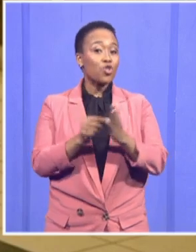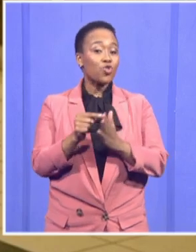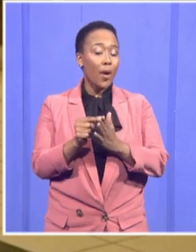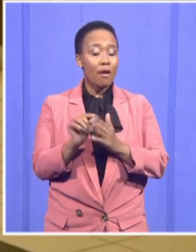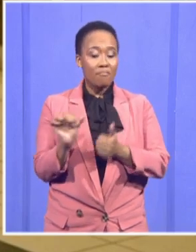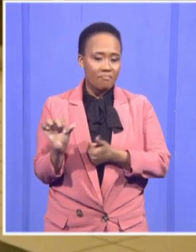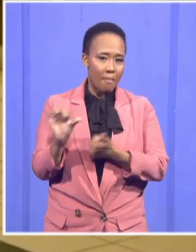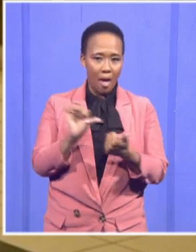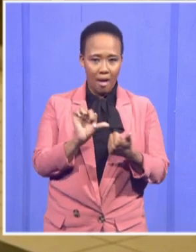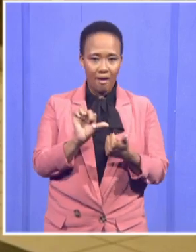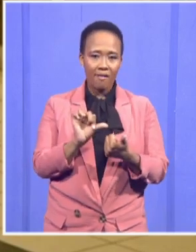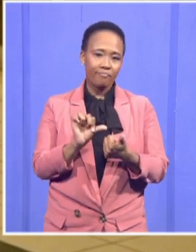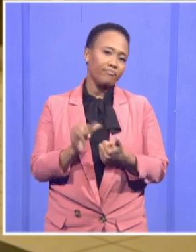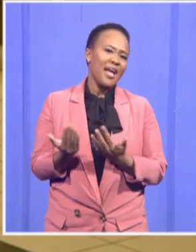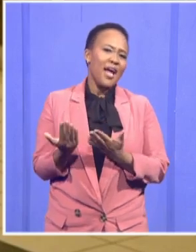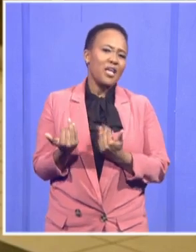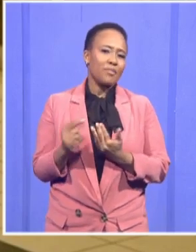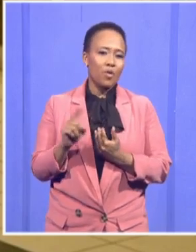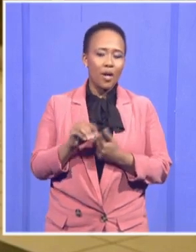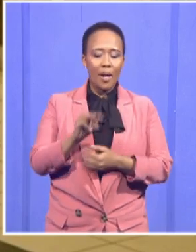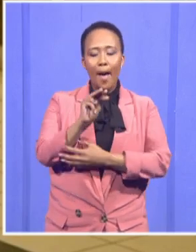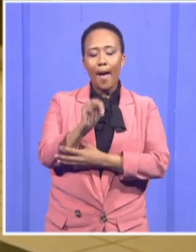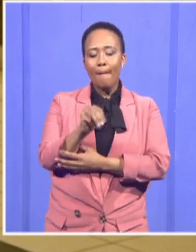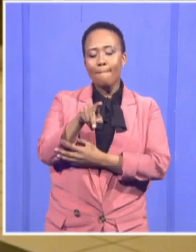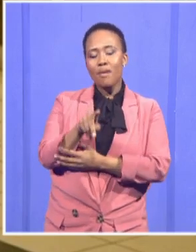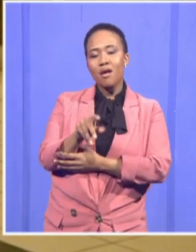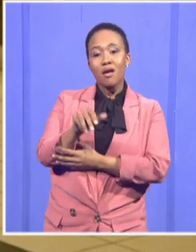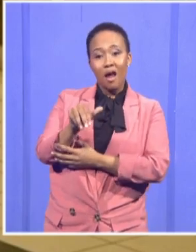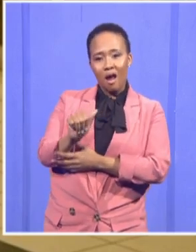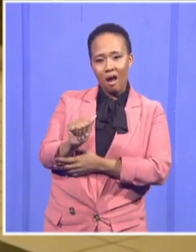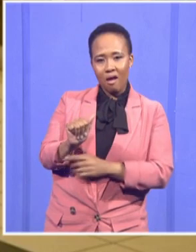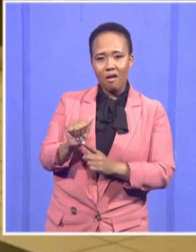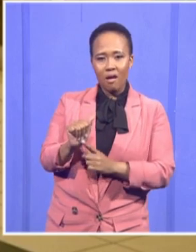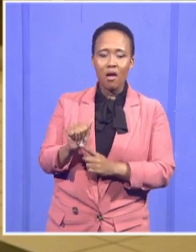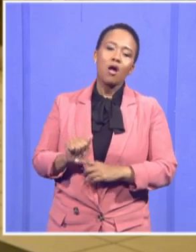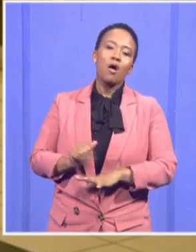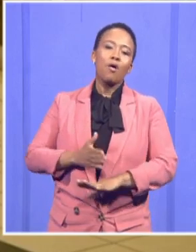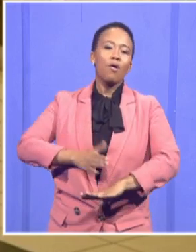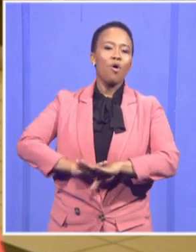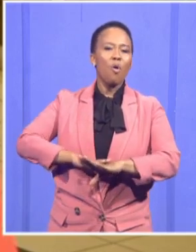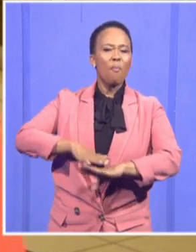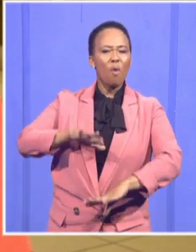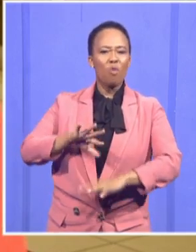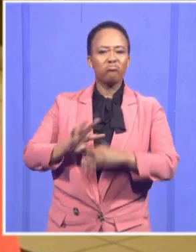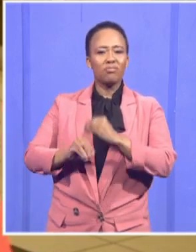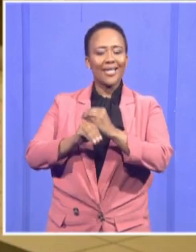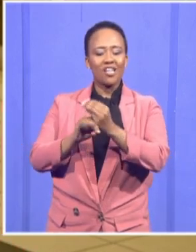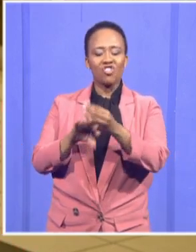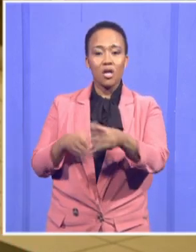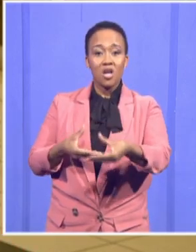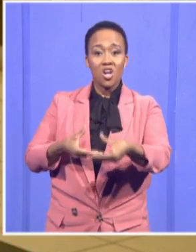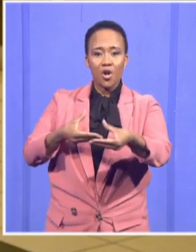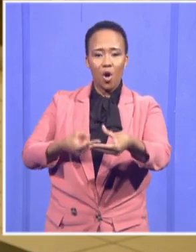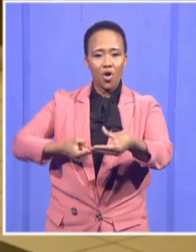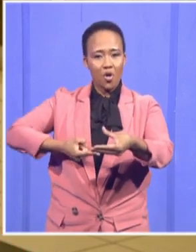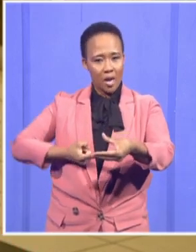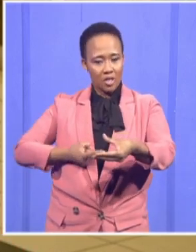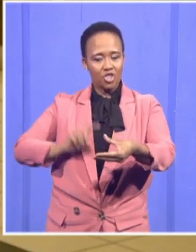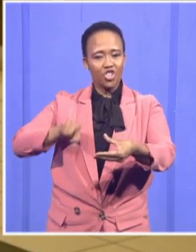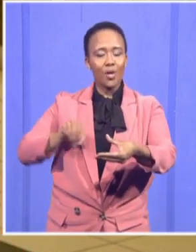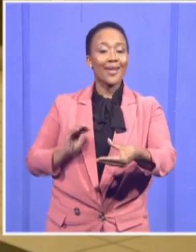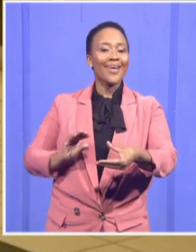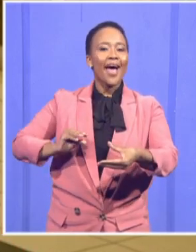expect the NPA to have the extradition documents ready if they do decide that